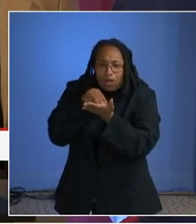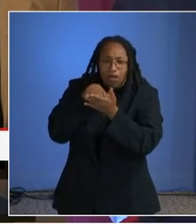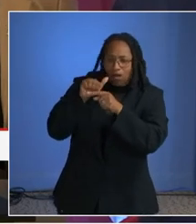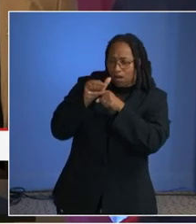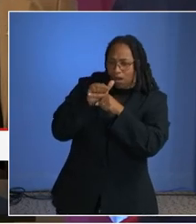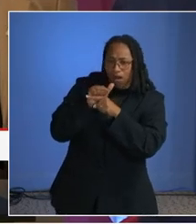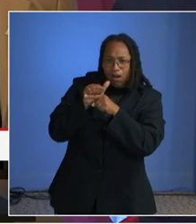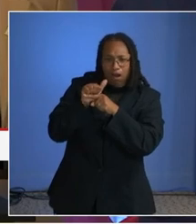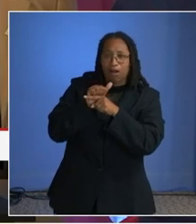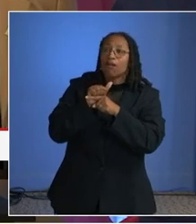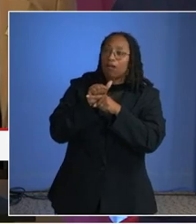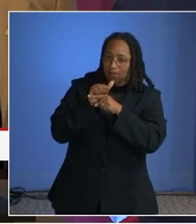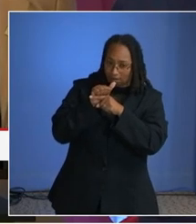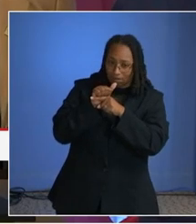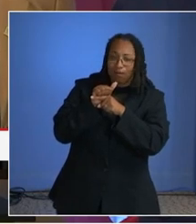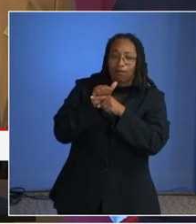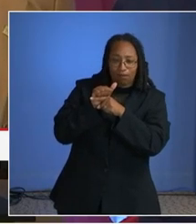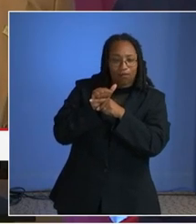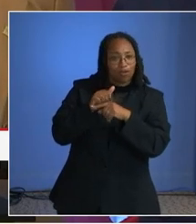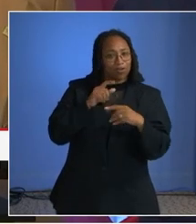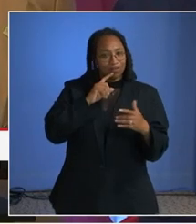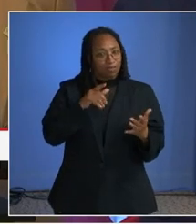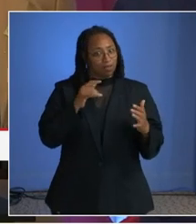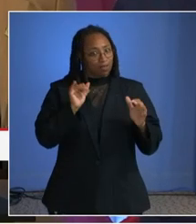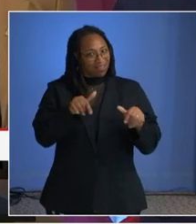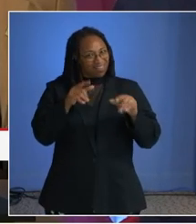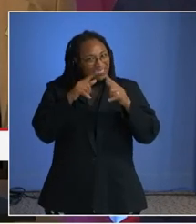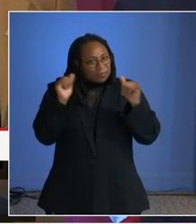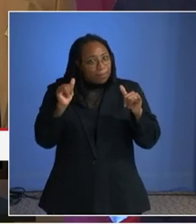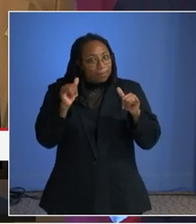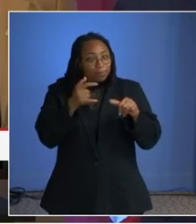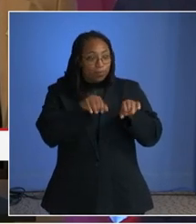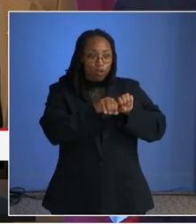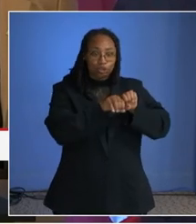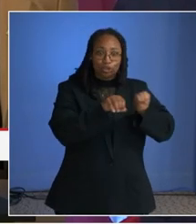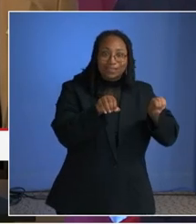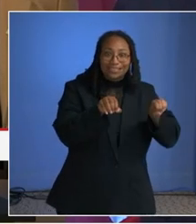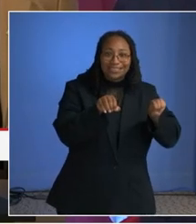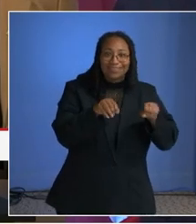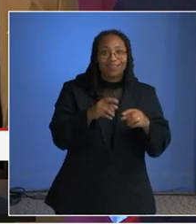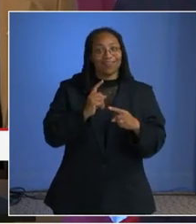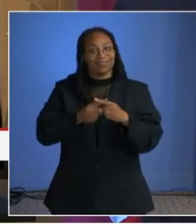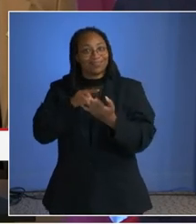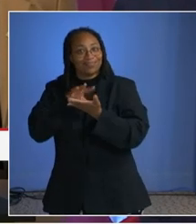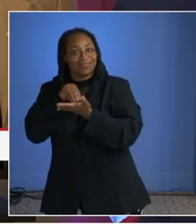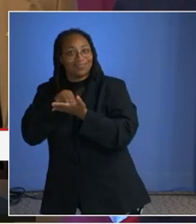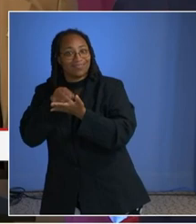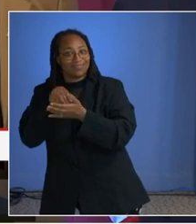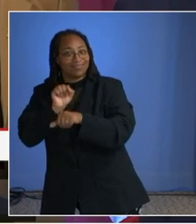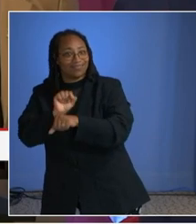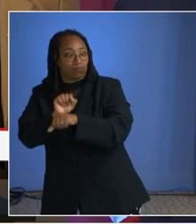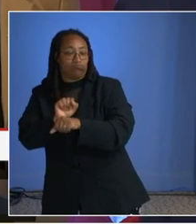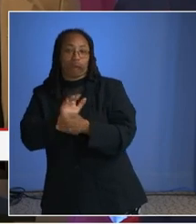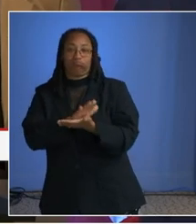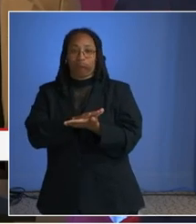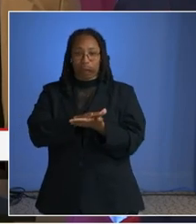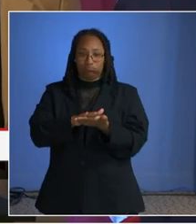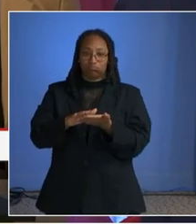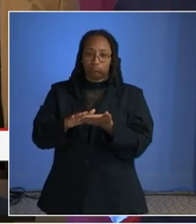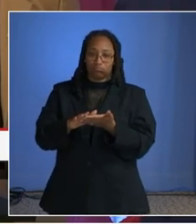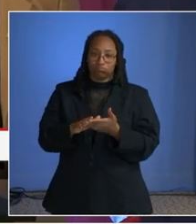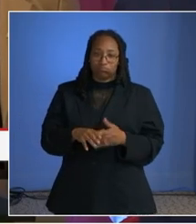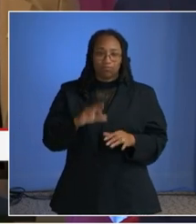degree programs. So we're very, very focused on ensuring we continue to have the very best teaching workforce that we